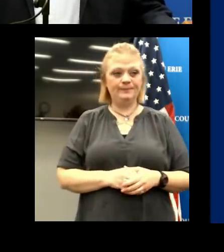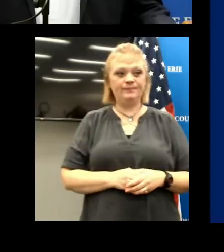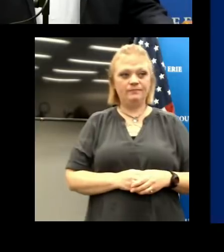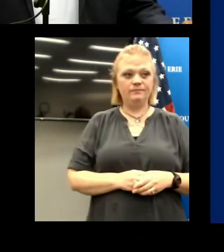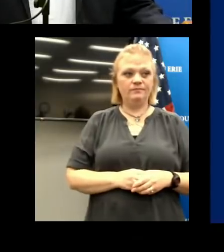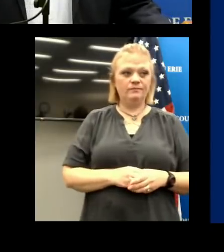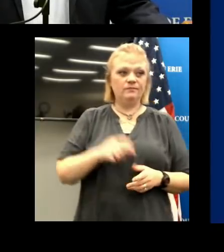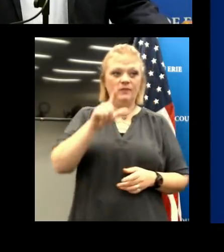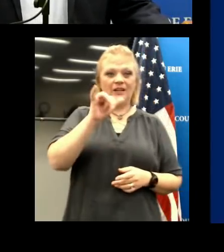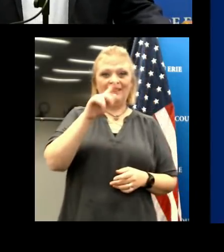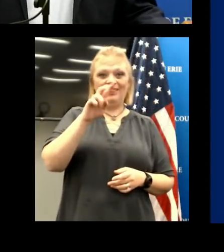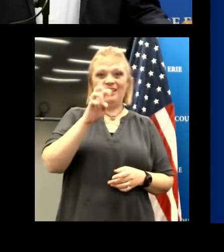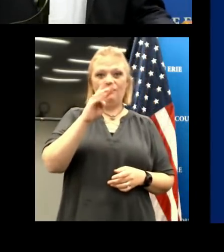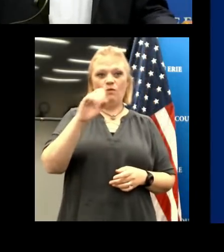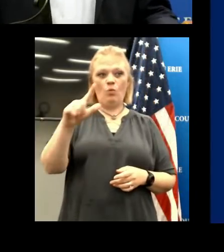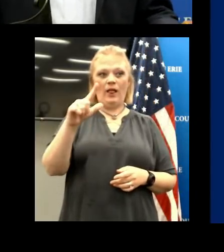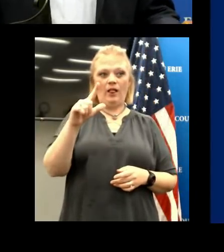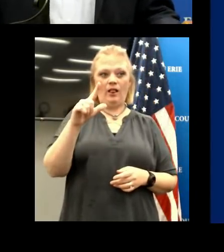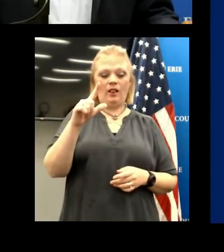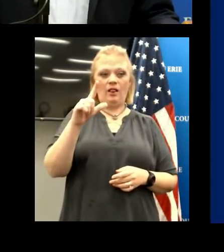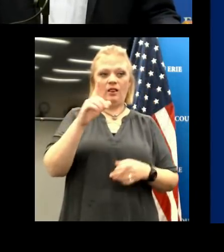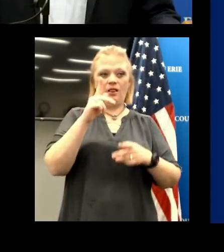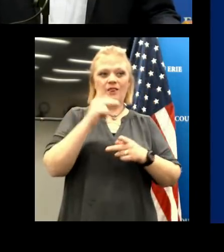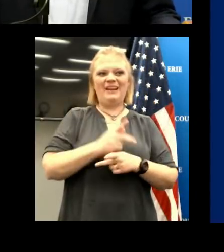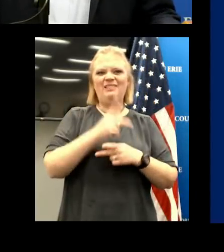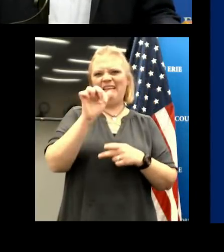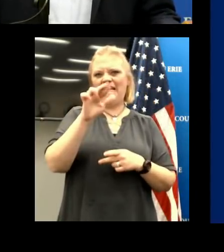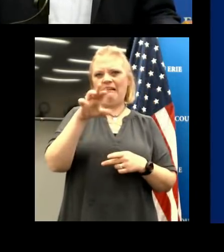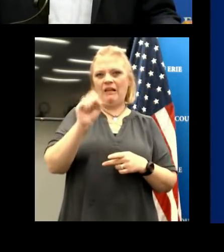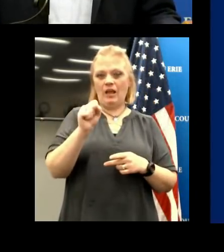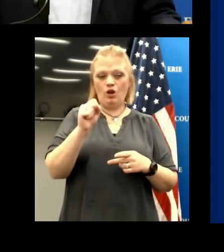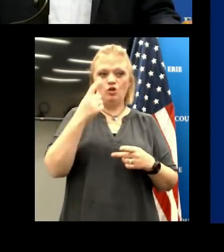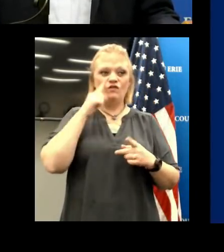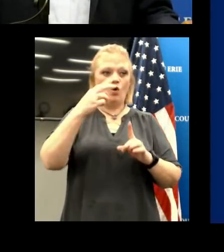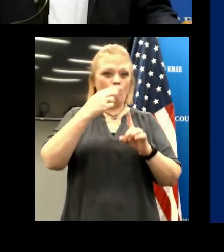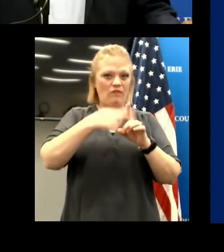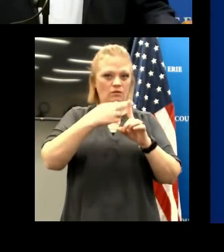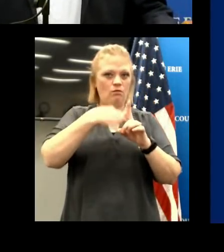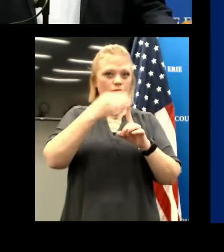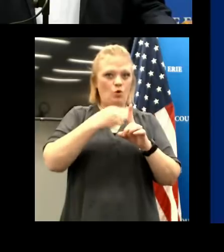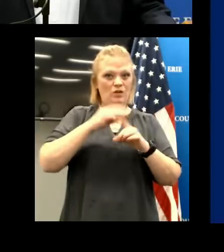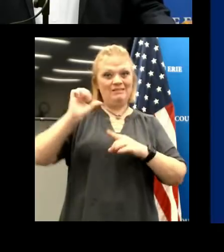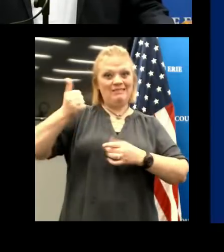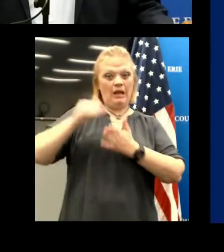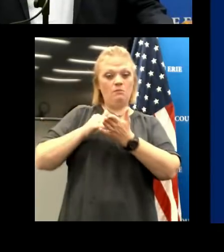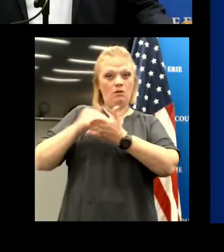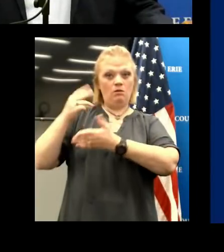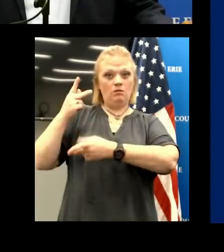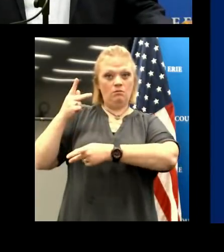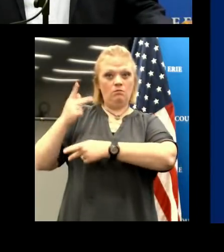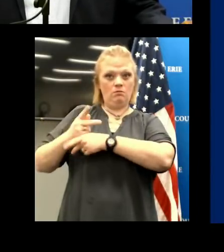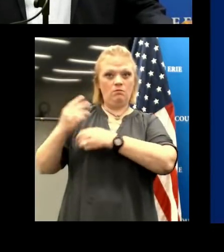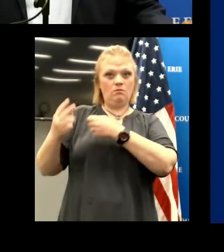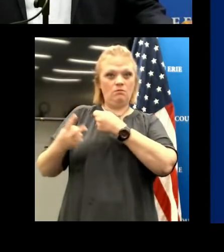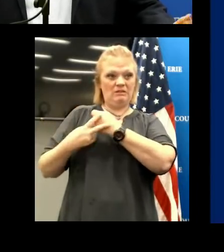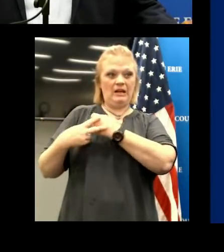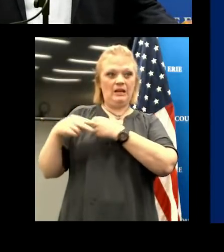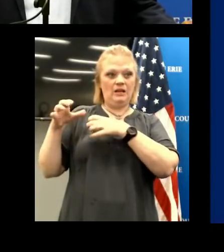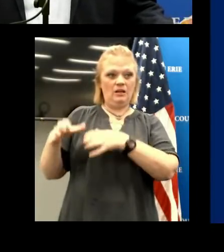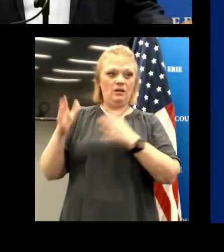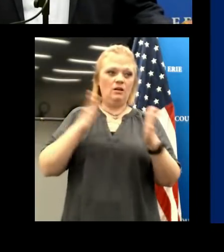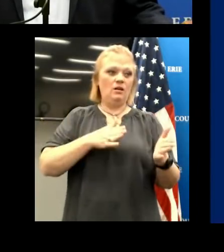The Live Well Erie CARES Act Rental and Mortgage Assistance Program, we have $10 million set aside for that. As of November 3rd,